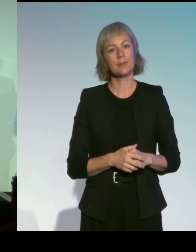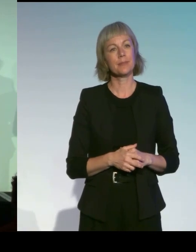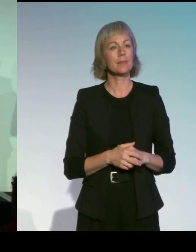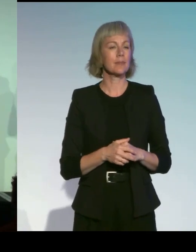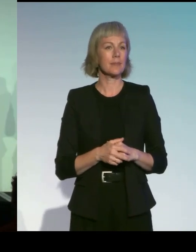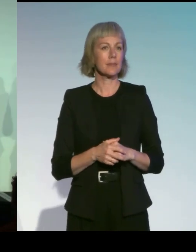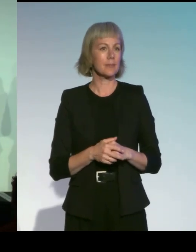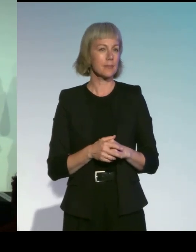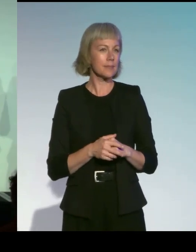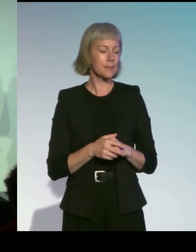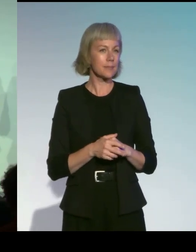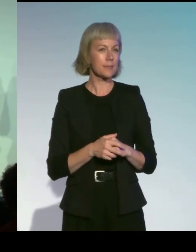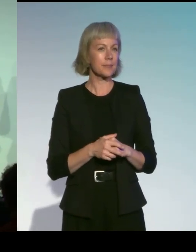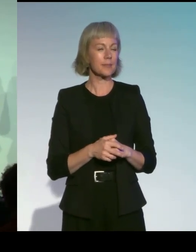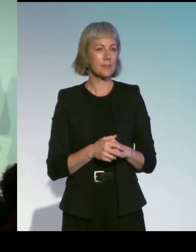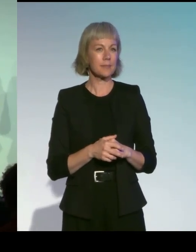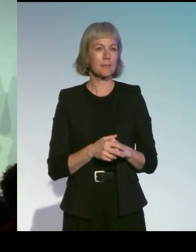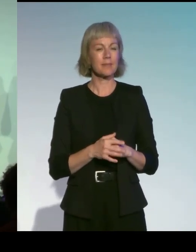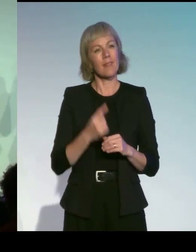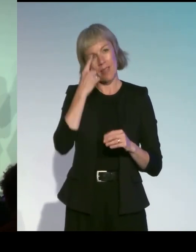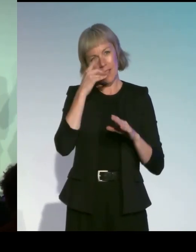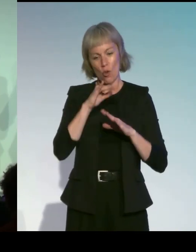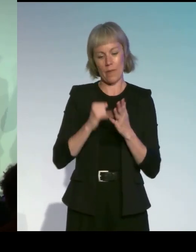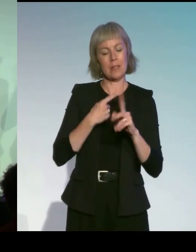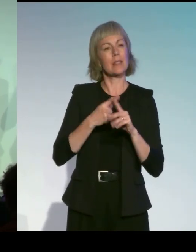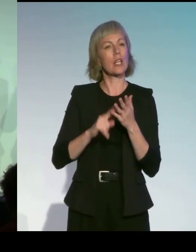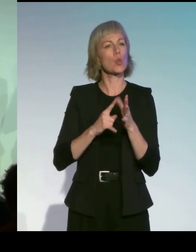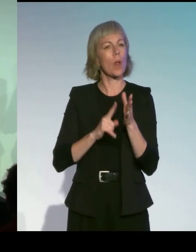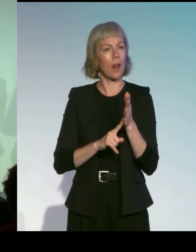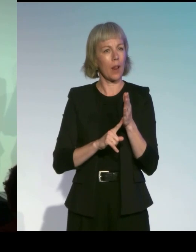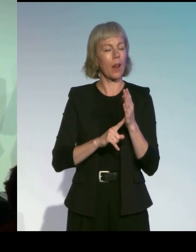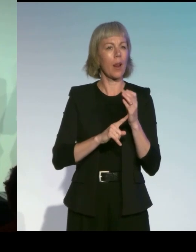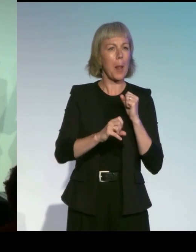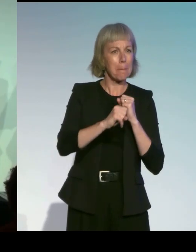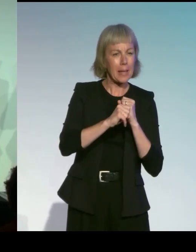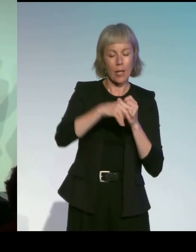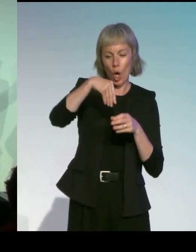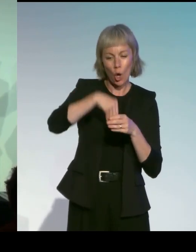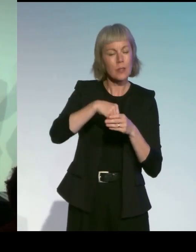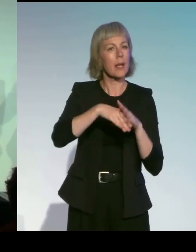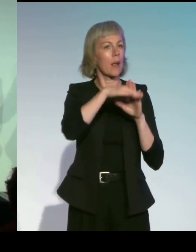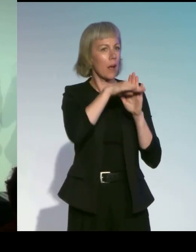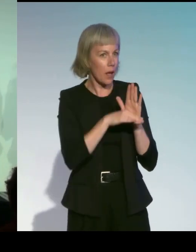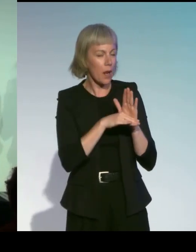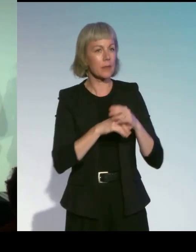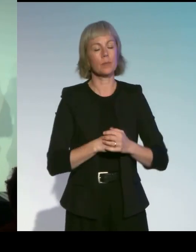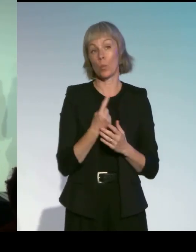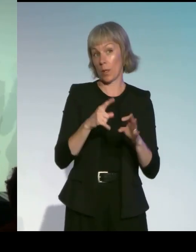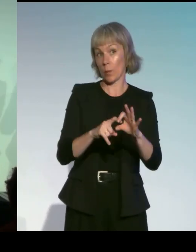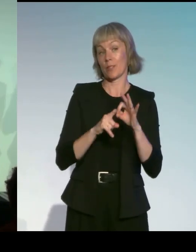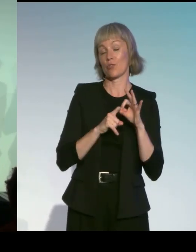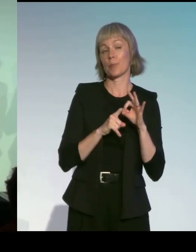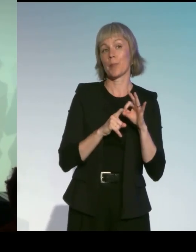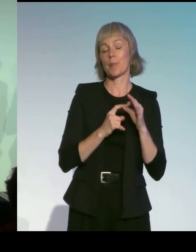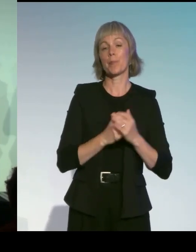Continuing on the theme of the sexual media guidelines, we have a question asking around, have the digital sexual